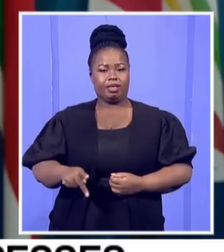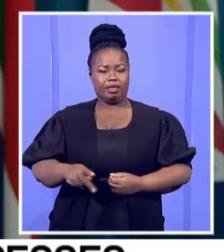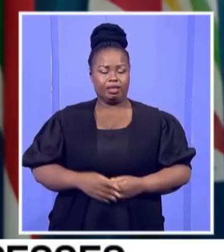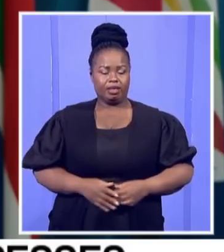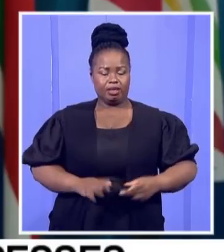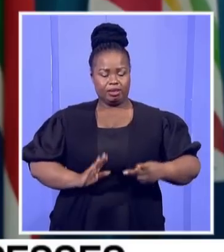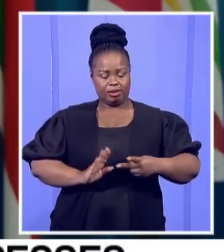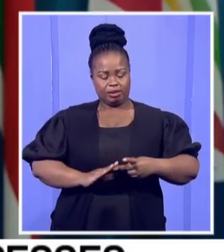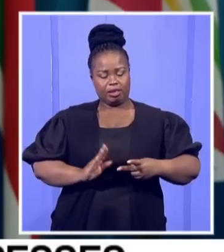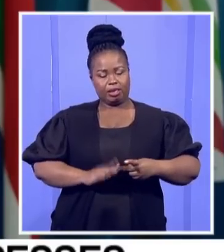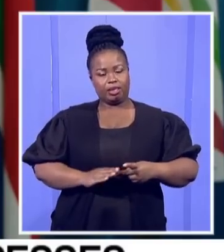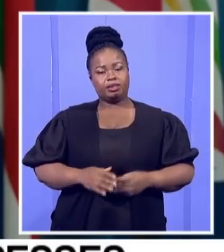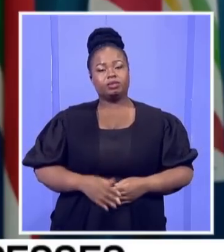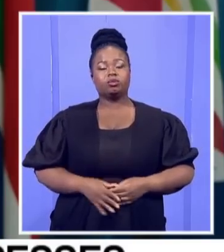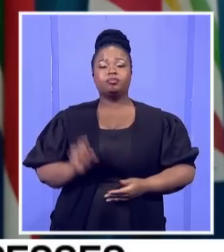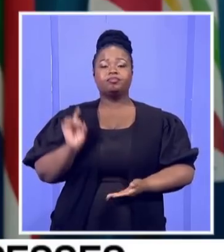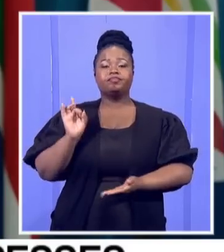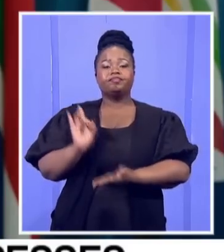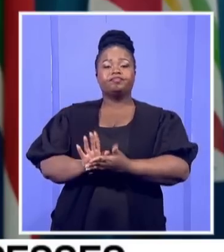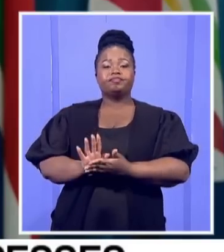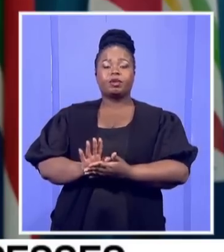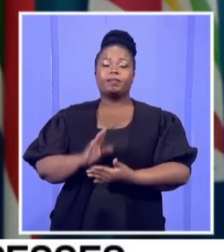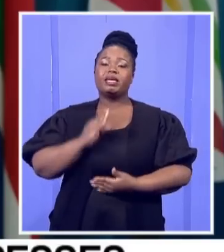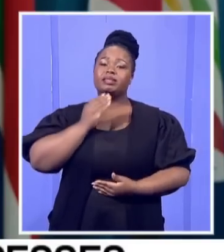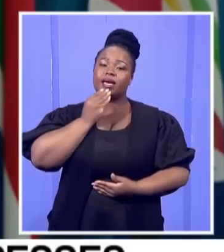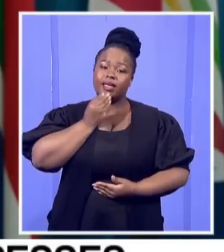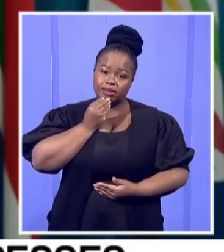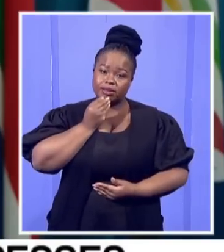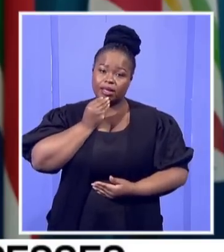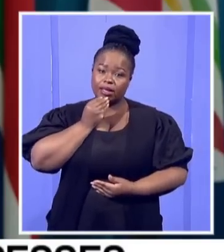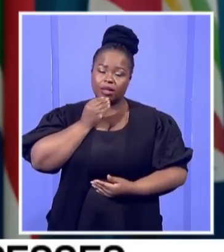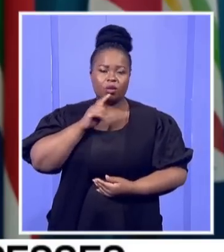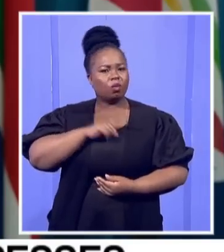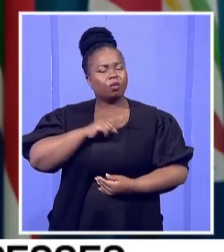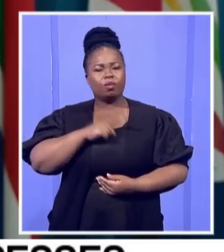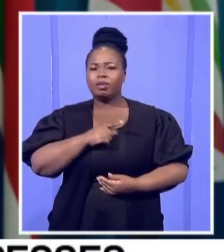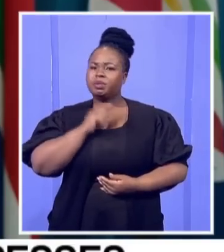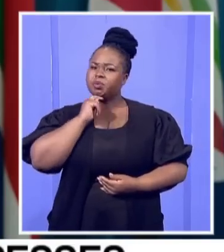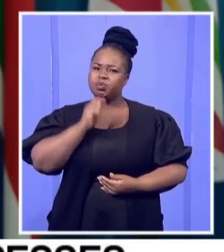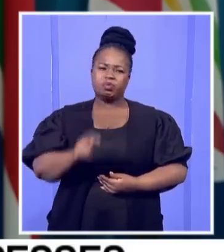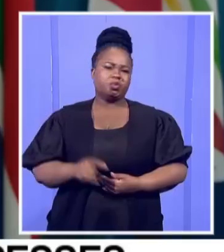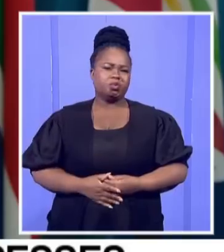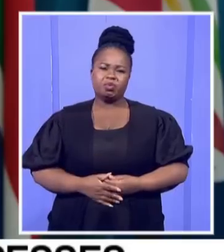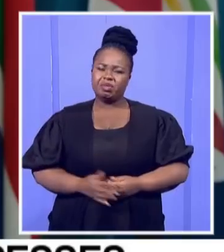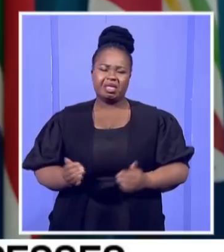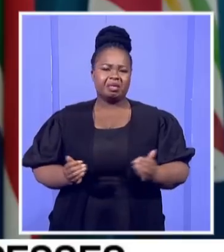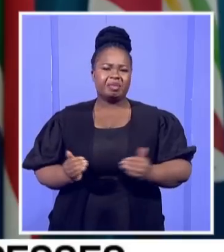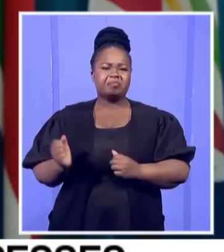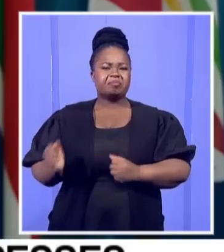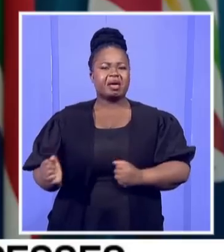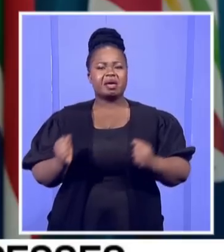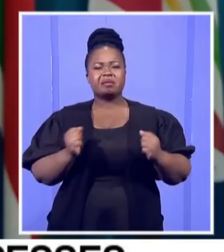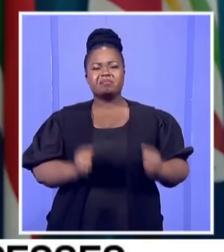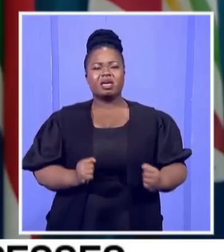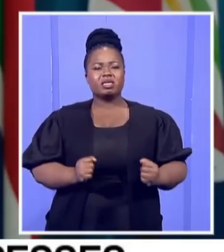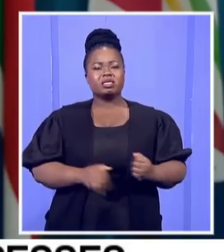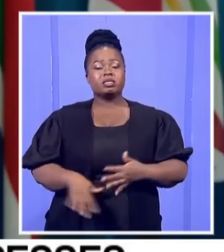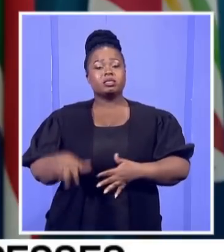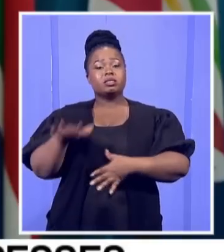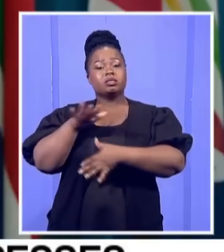is the firing of Minister Mantashe. It is incomprehensible that he has managed to remain in this crucial